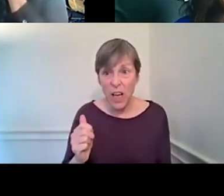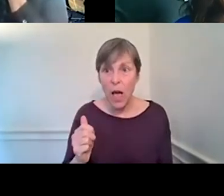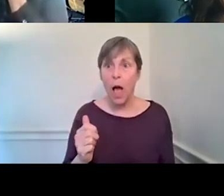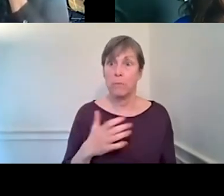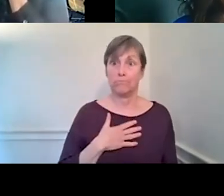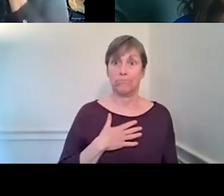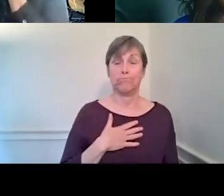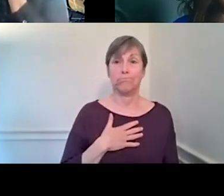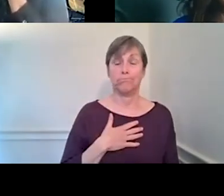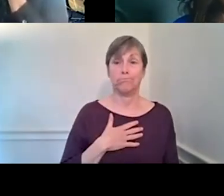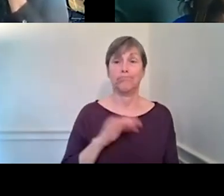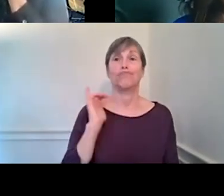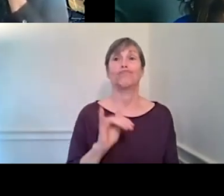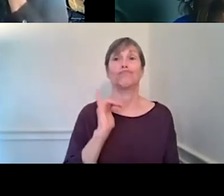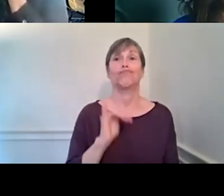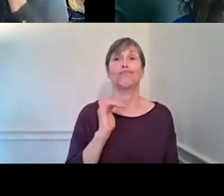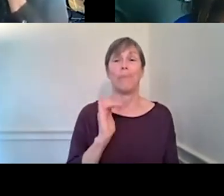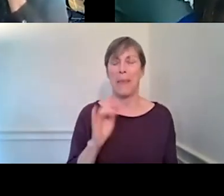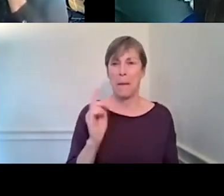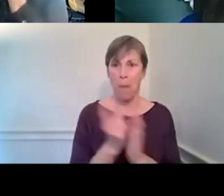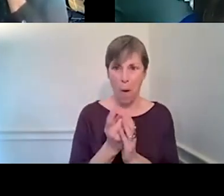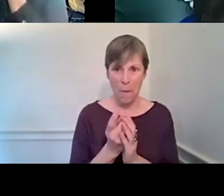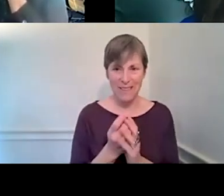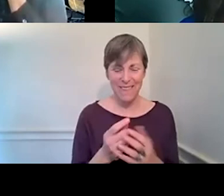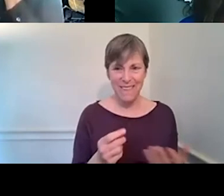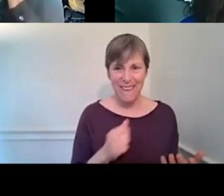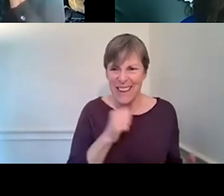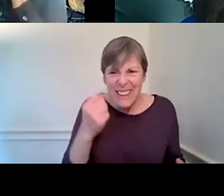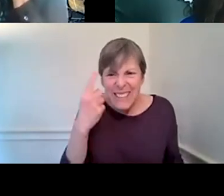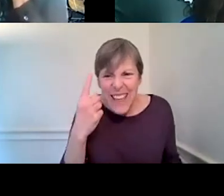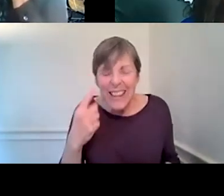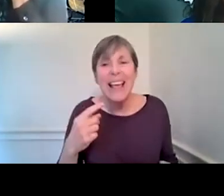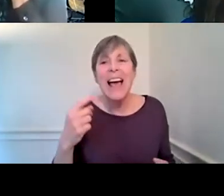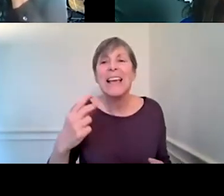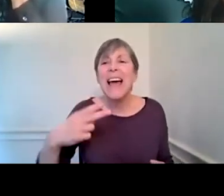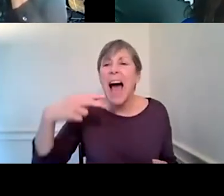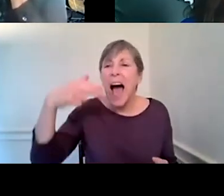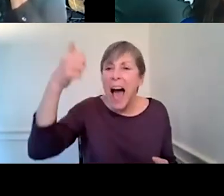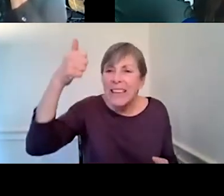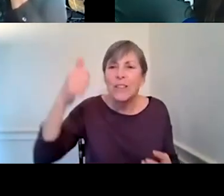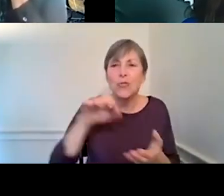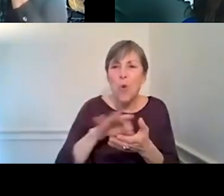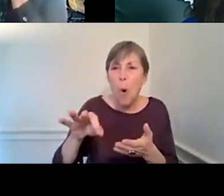Significant curve, just that at that moment, I didn't quite understand it because the highest score was in the 70s.